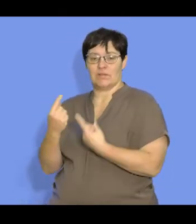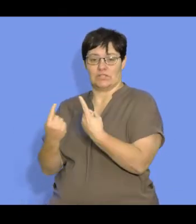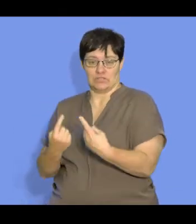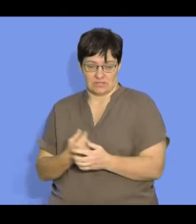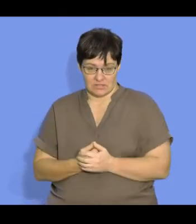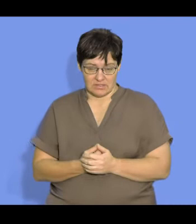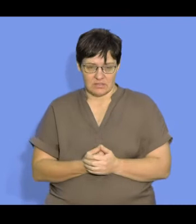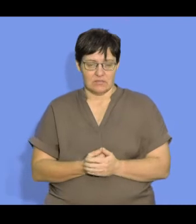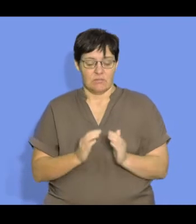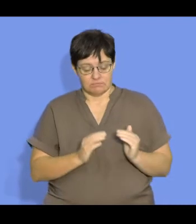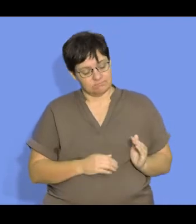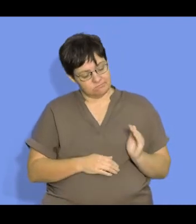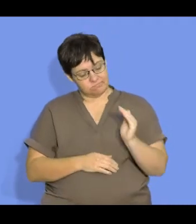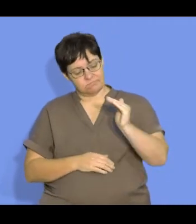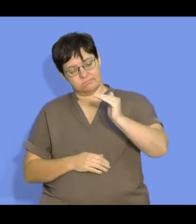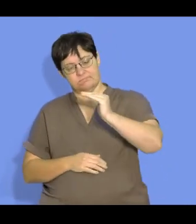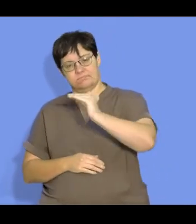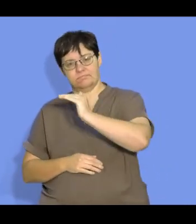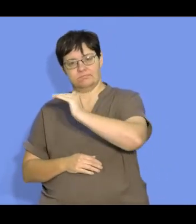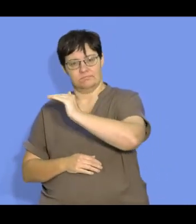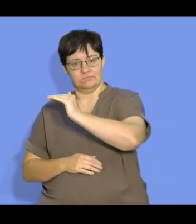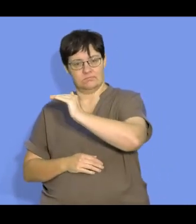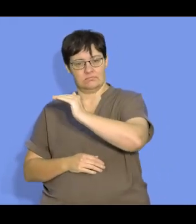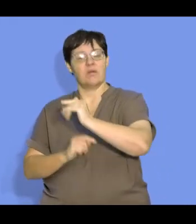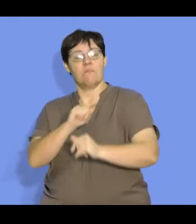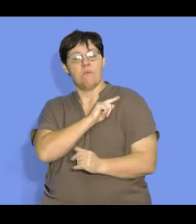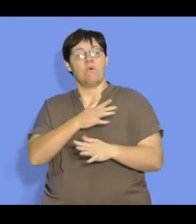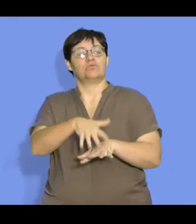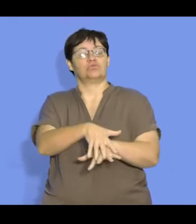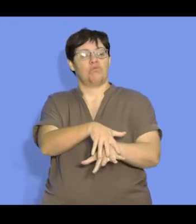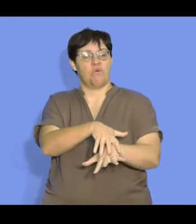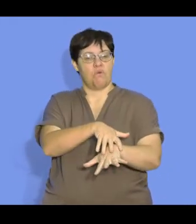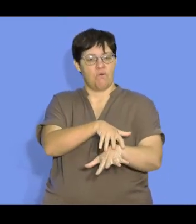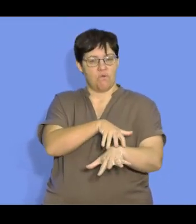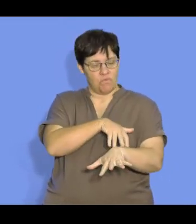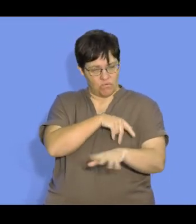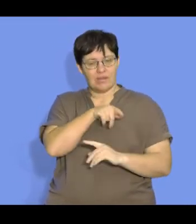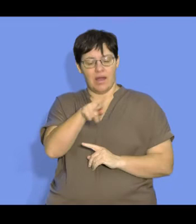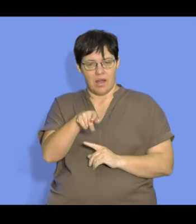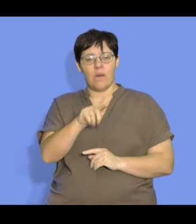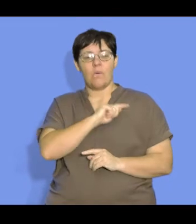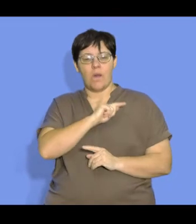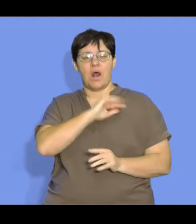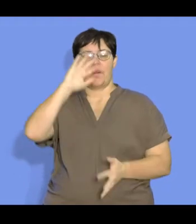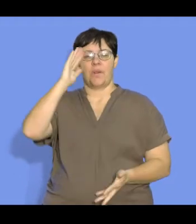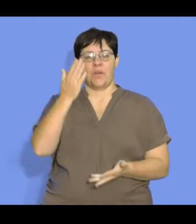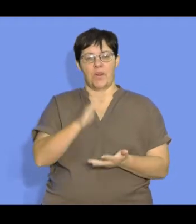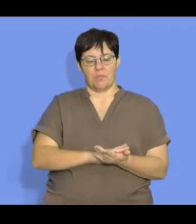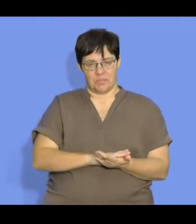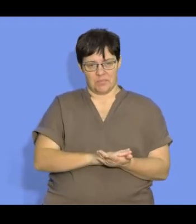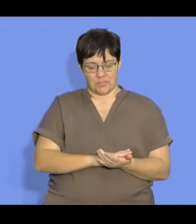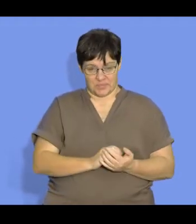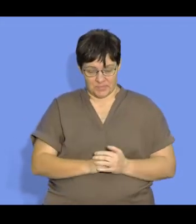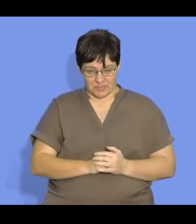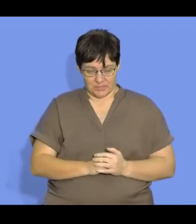time, it becomes less steep, meaning it starts to slow down as we start to use up the